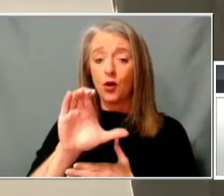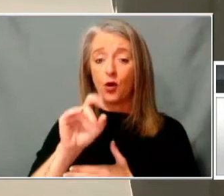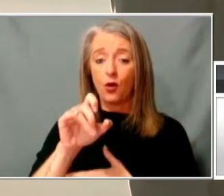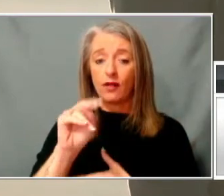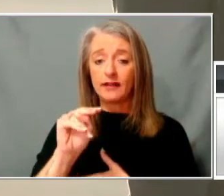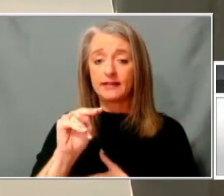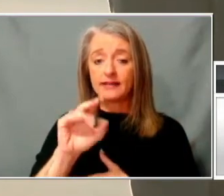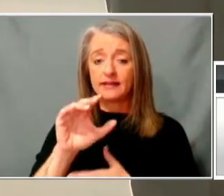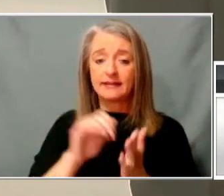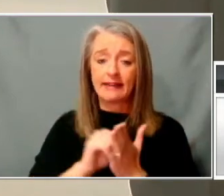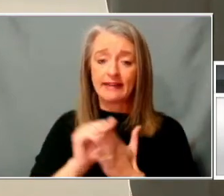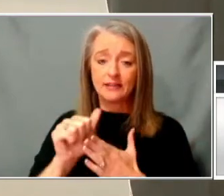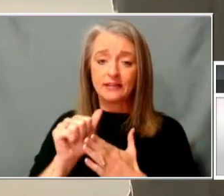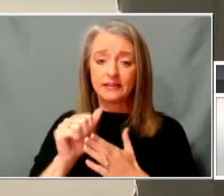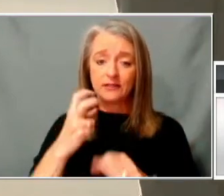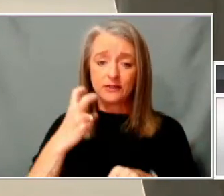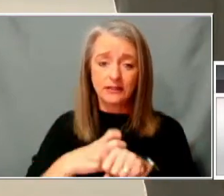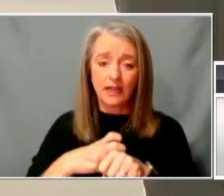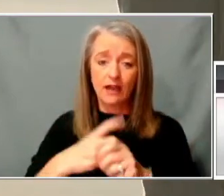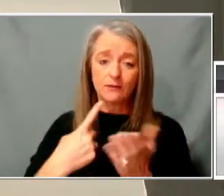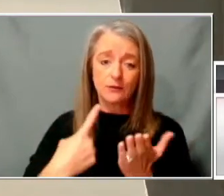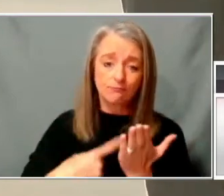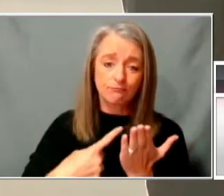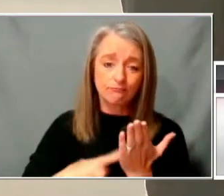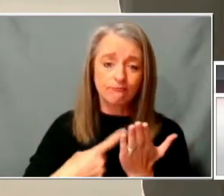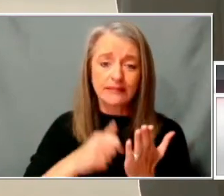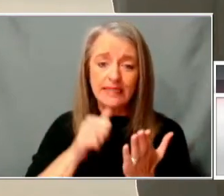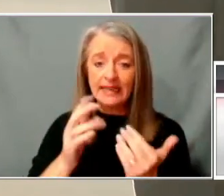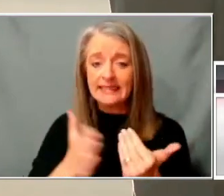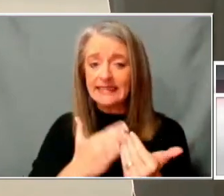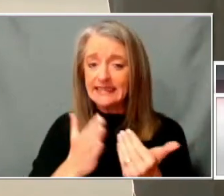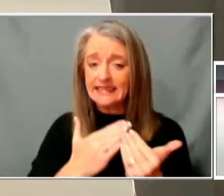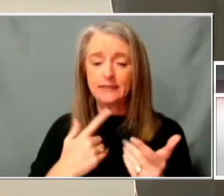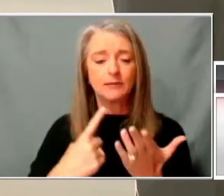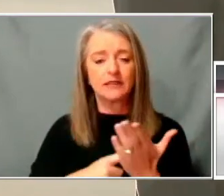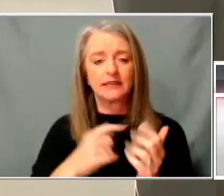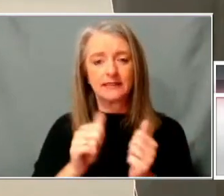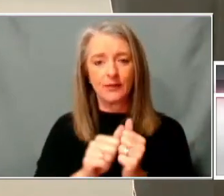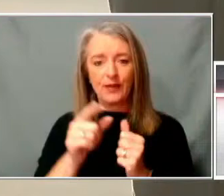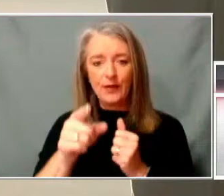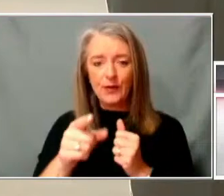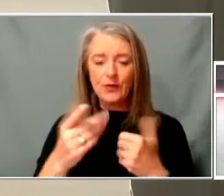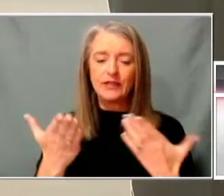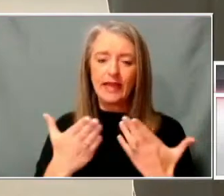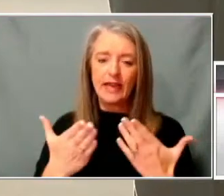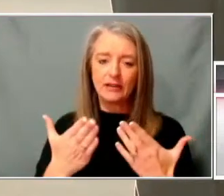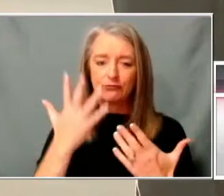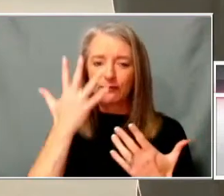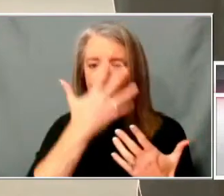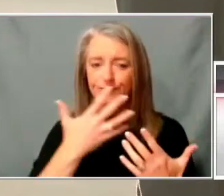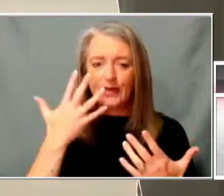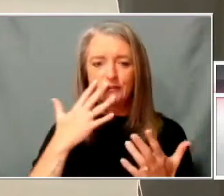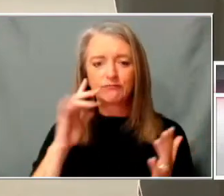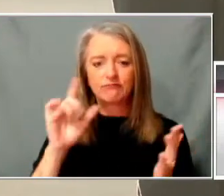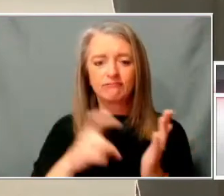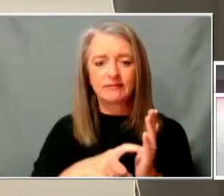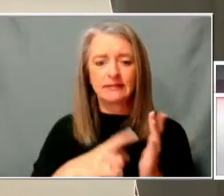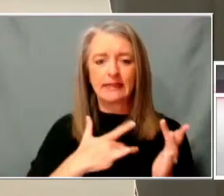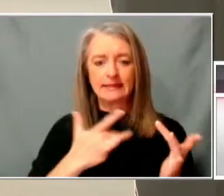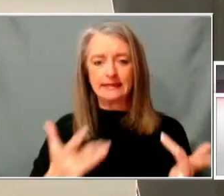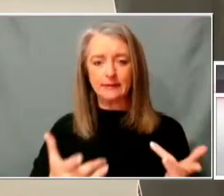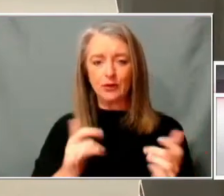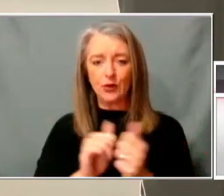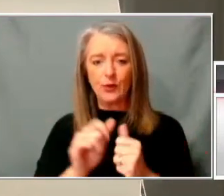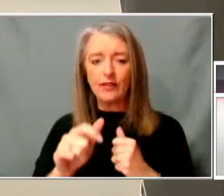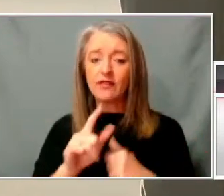that stigma to it. It's tough to talk about, not always easy to talk about, right, but having someone like you here to put a face that isn't always typical with it